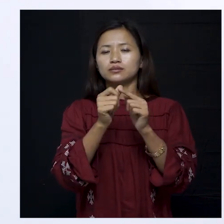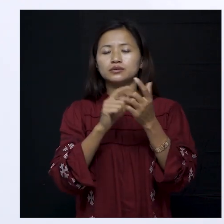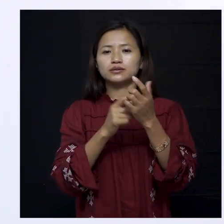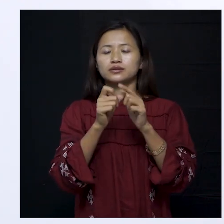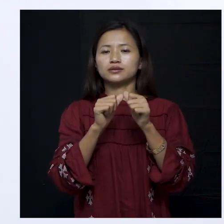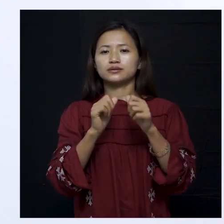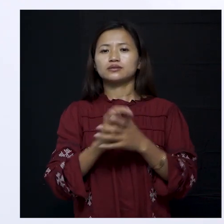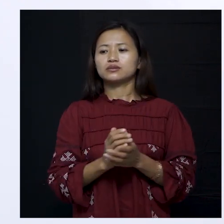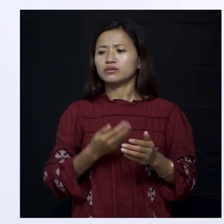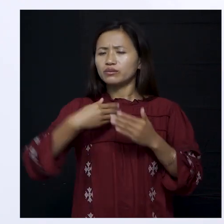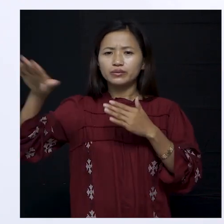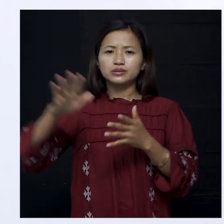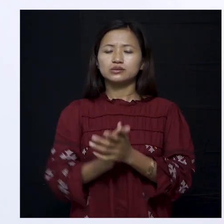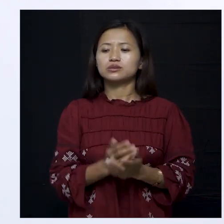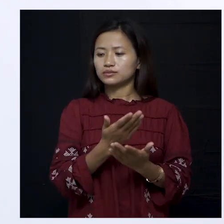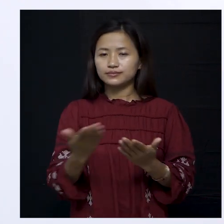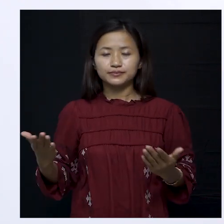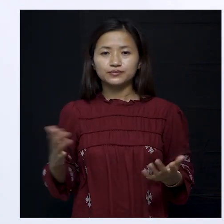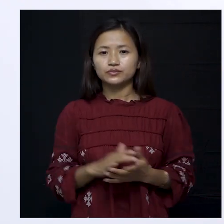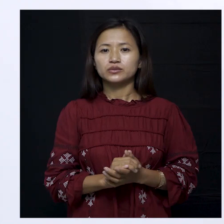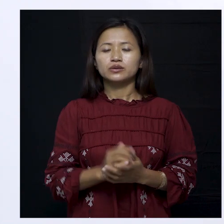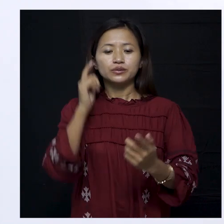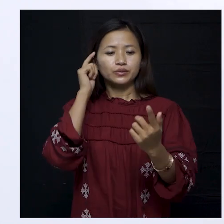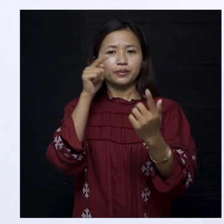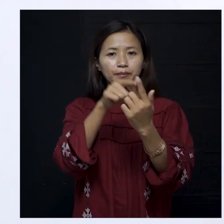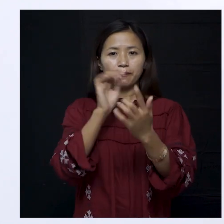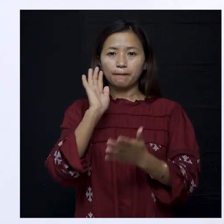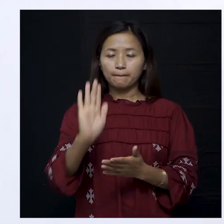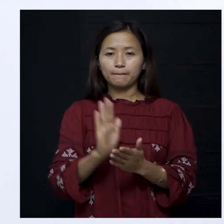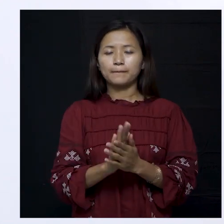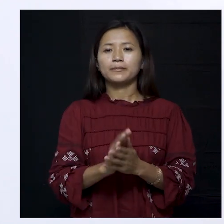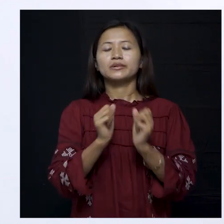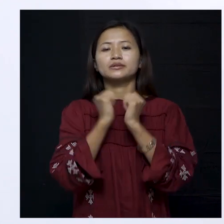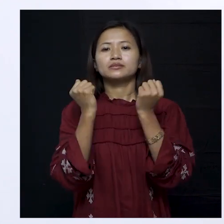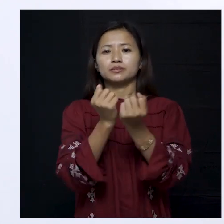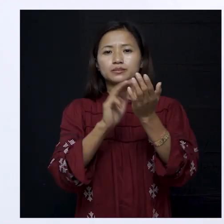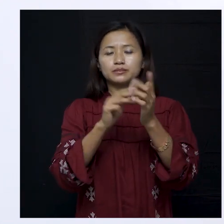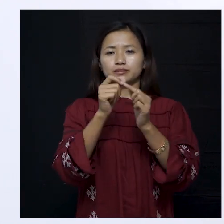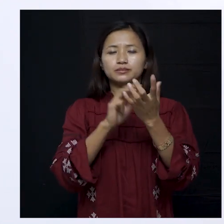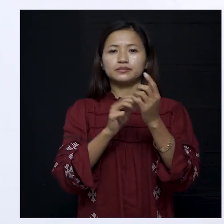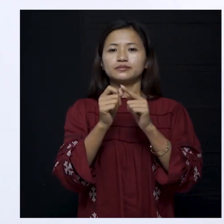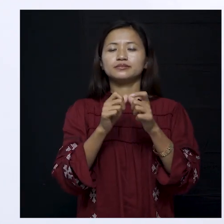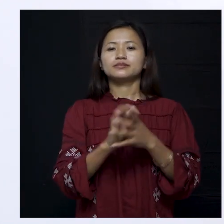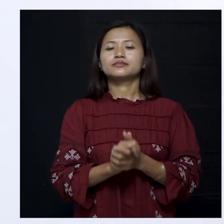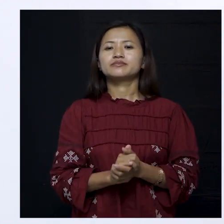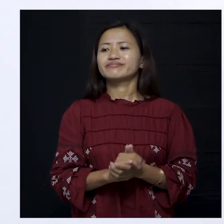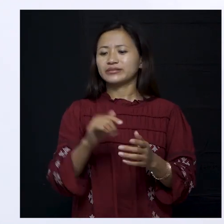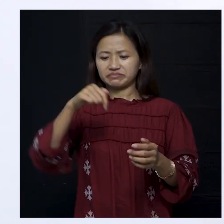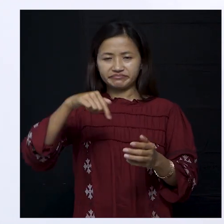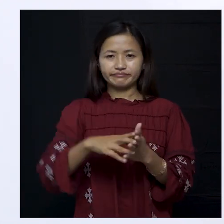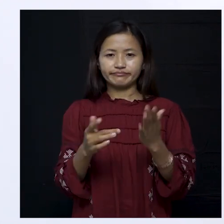away with those things. But remember, your main point is on social media and not on the modern technologies